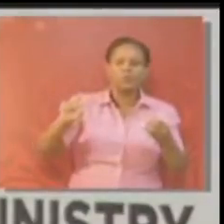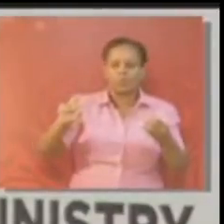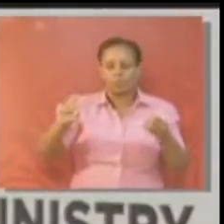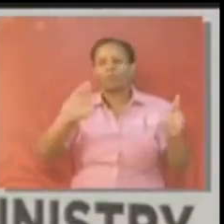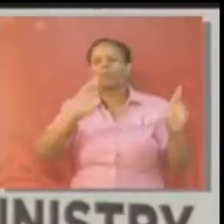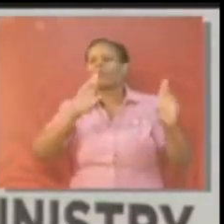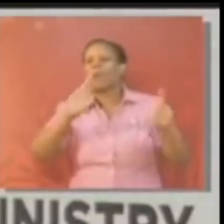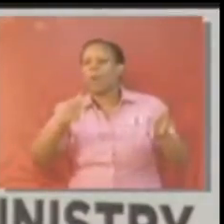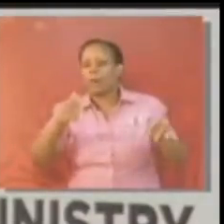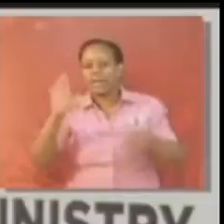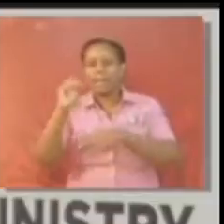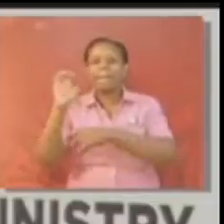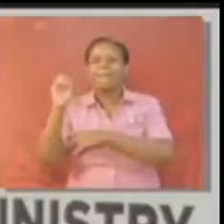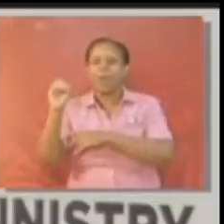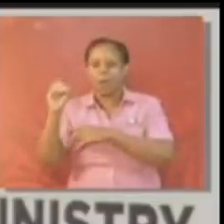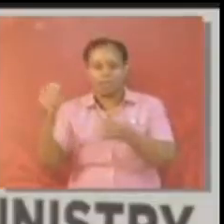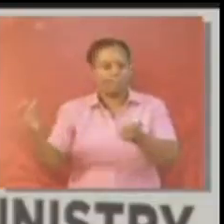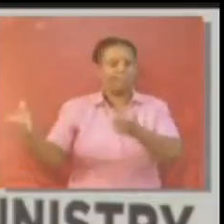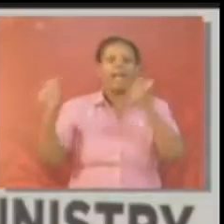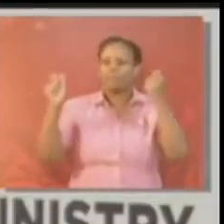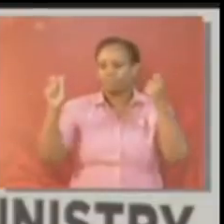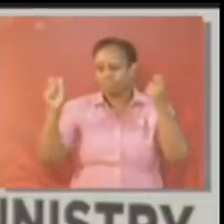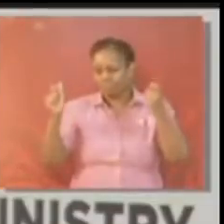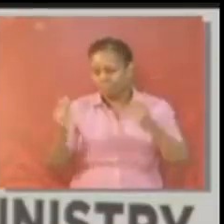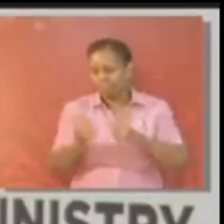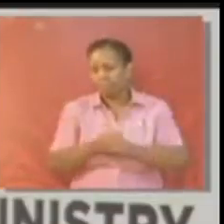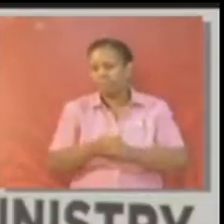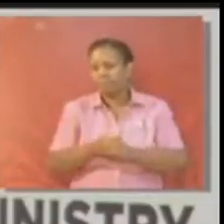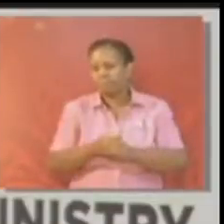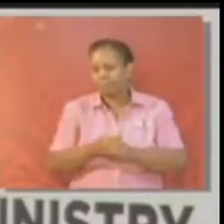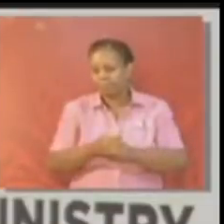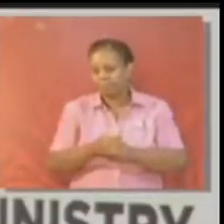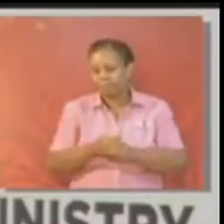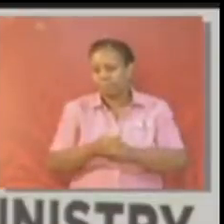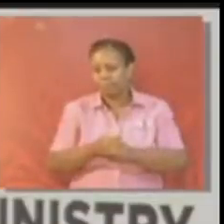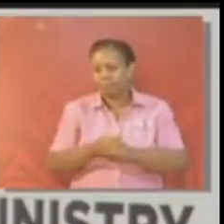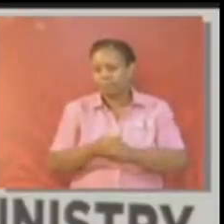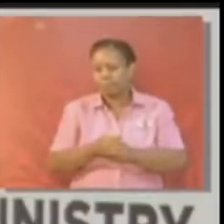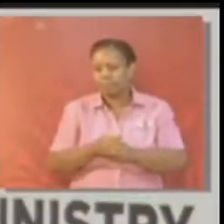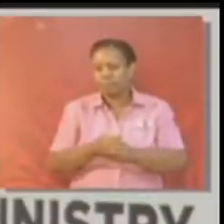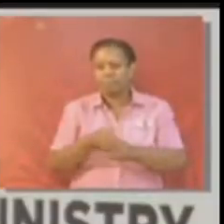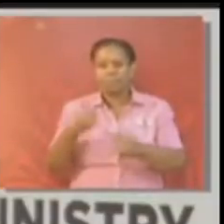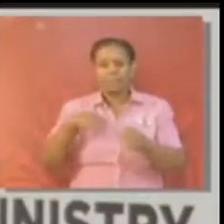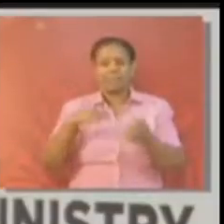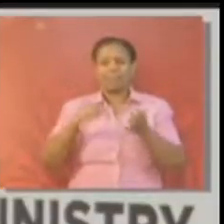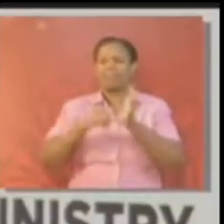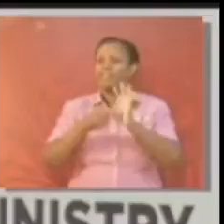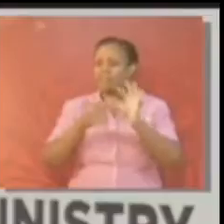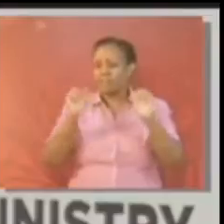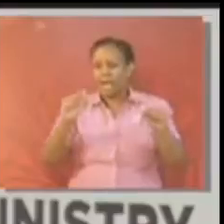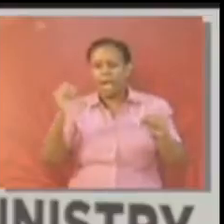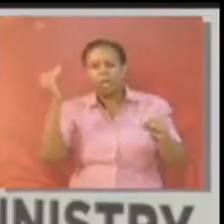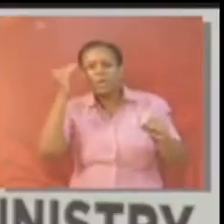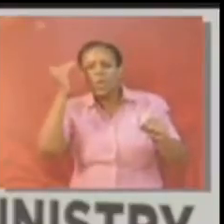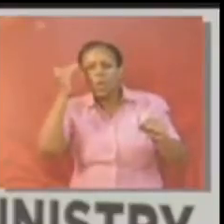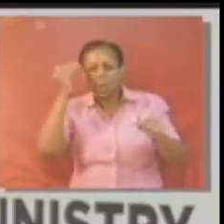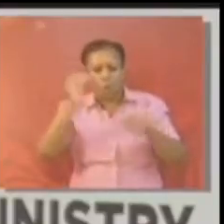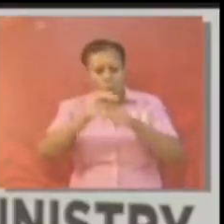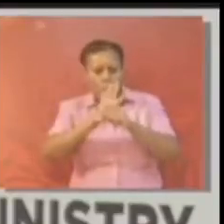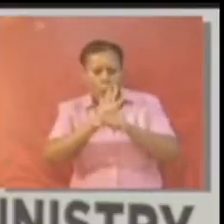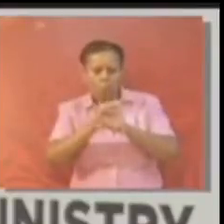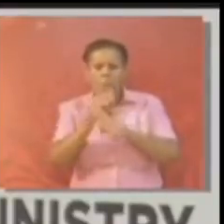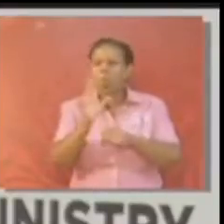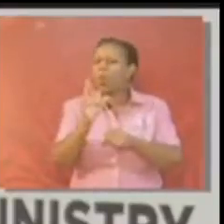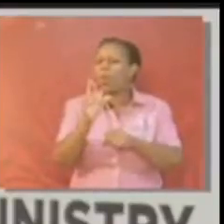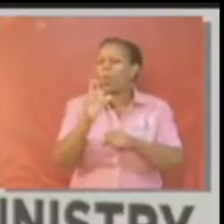sampling done and then we can know if we are dealing with COVID-19 or something else. So that has been, the training has been done, and we hope that a lot